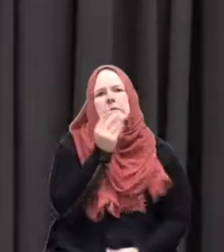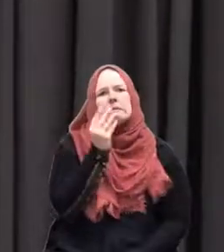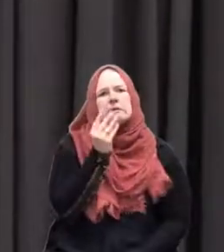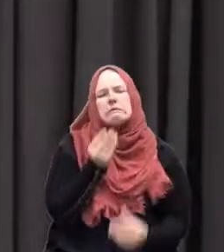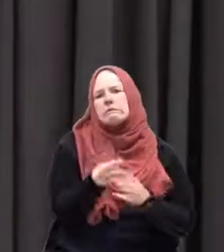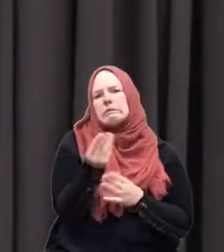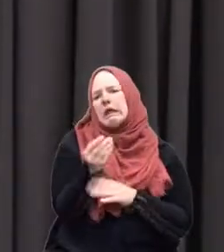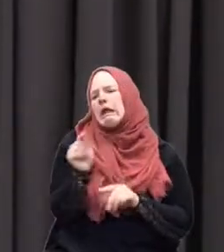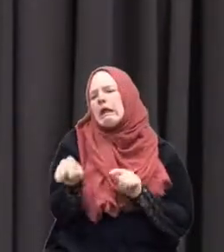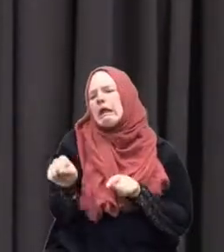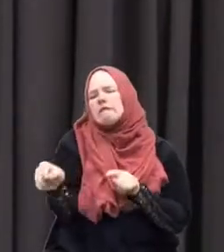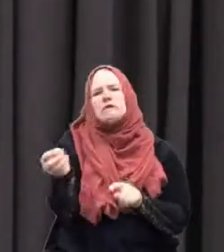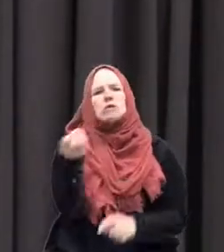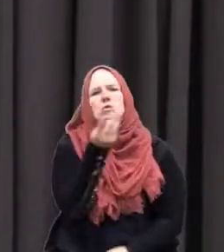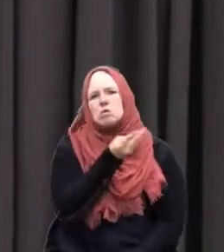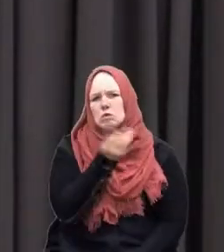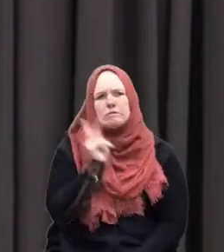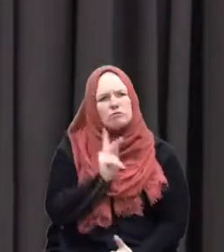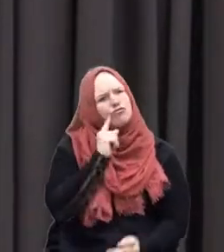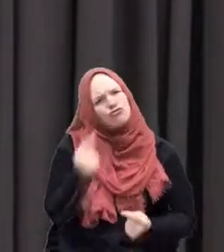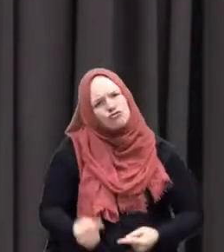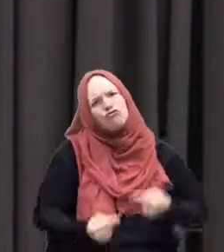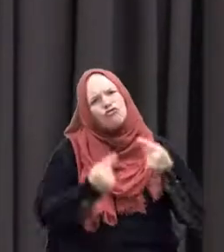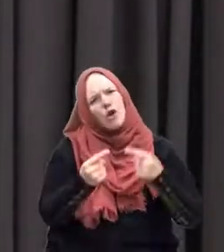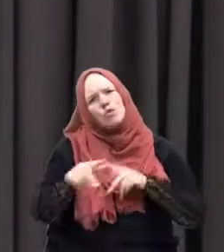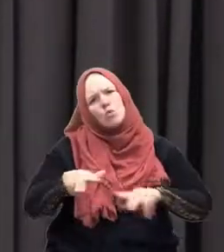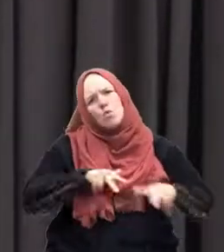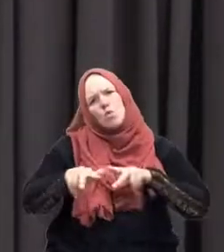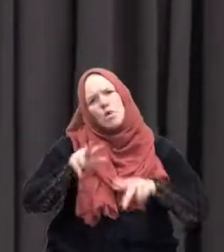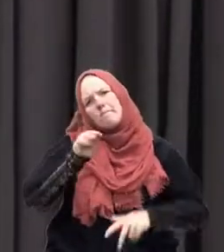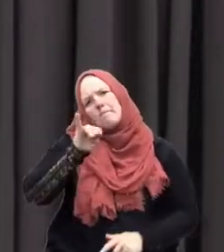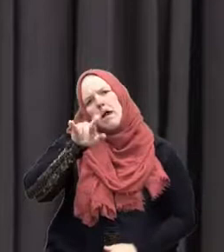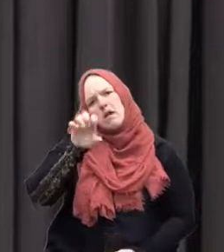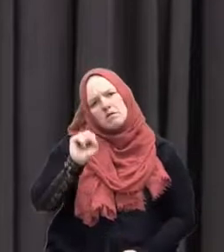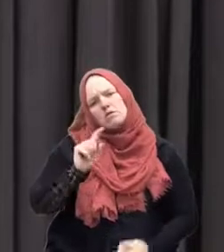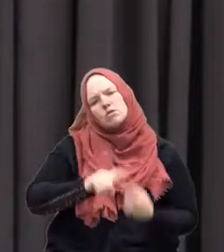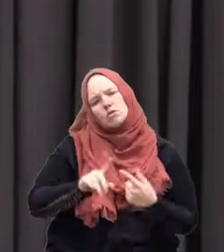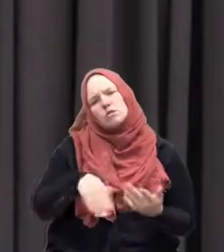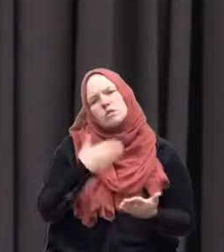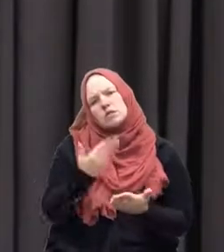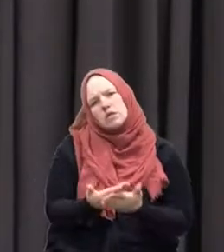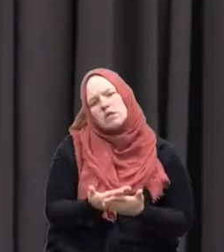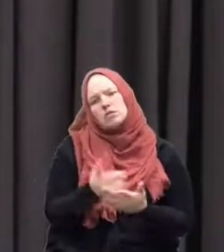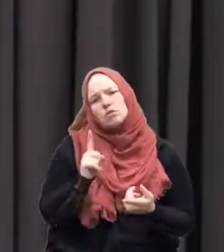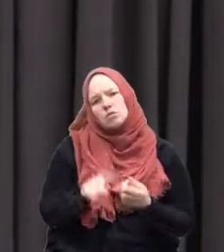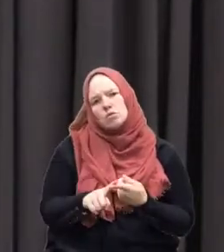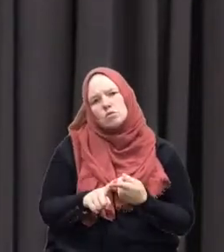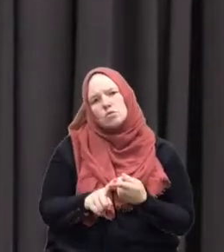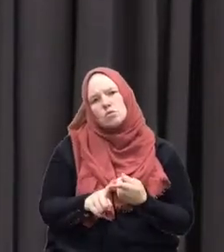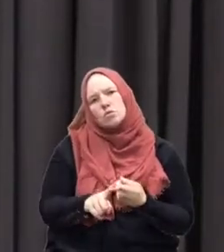plants here and there. People struggled, walked miles to get a paddle of